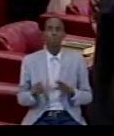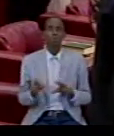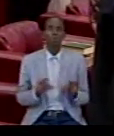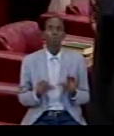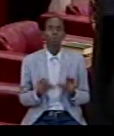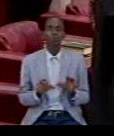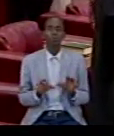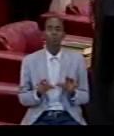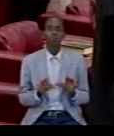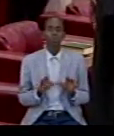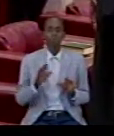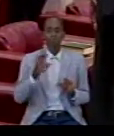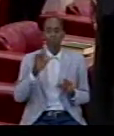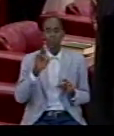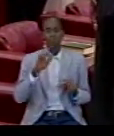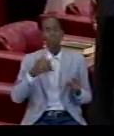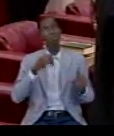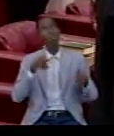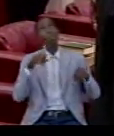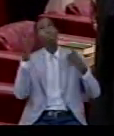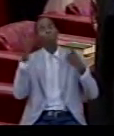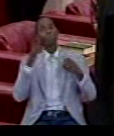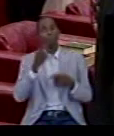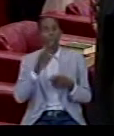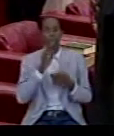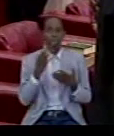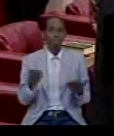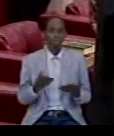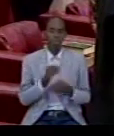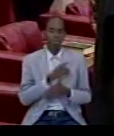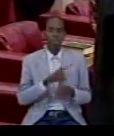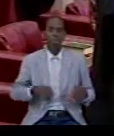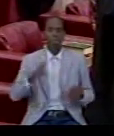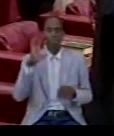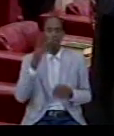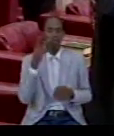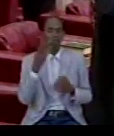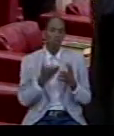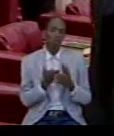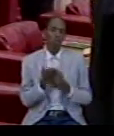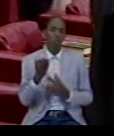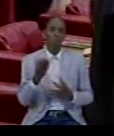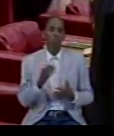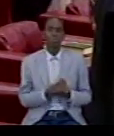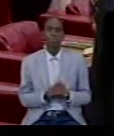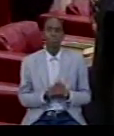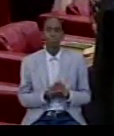He's gone. You are here. The Lord will see you through.